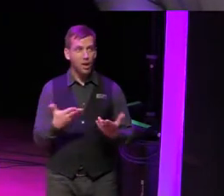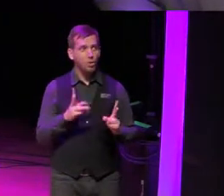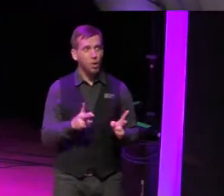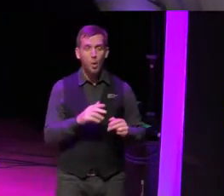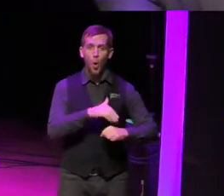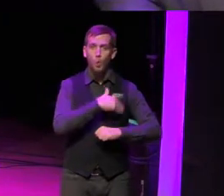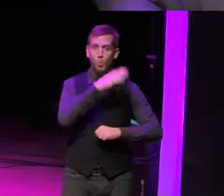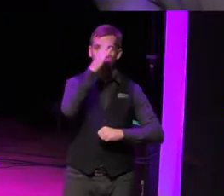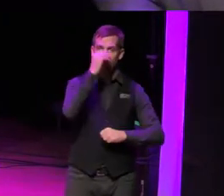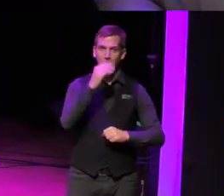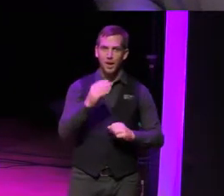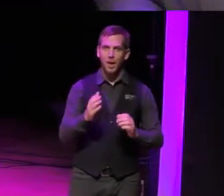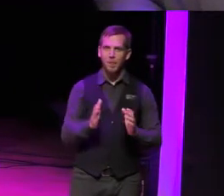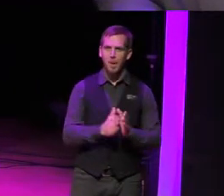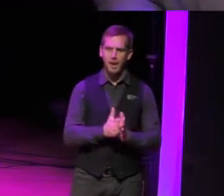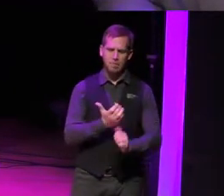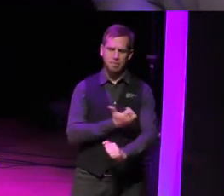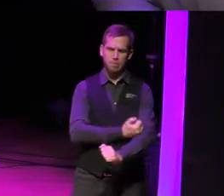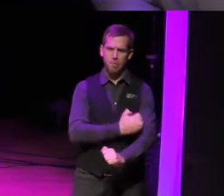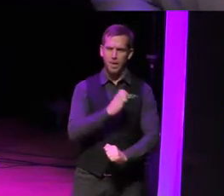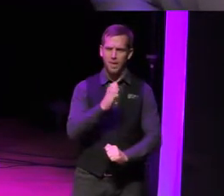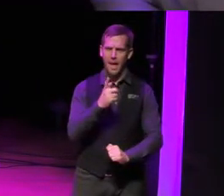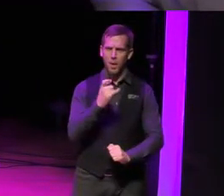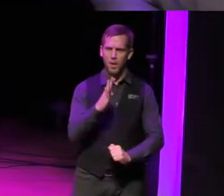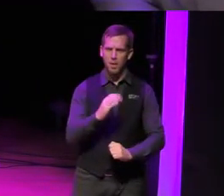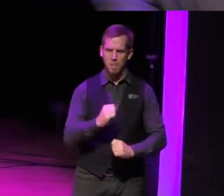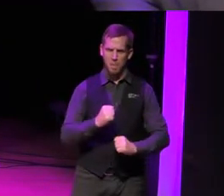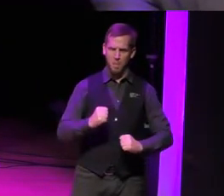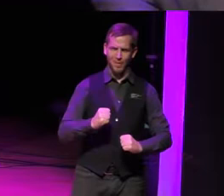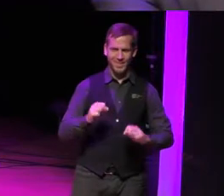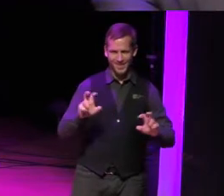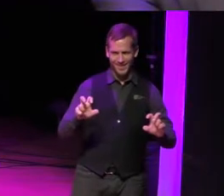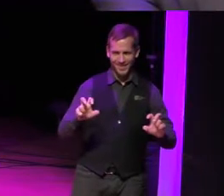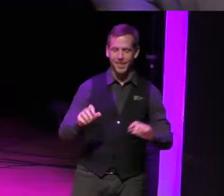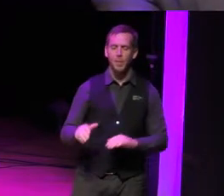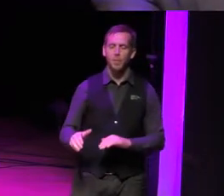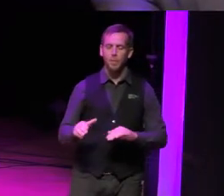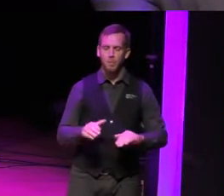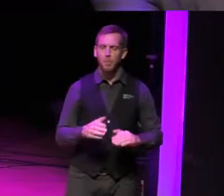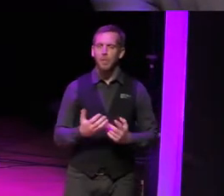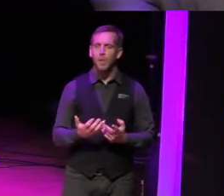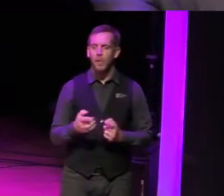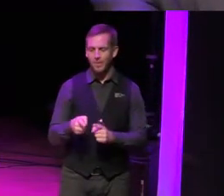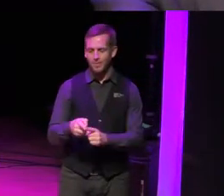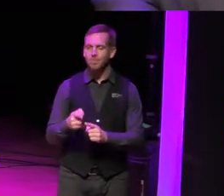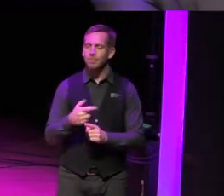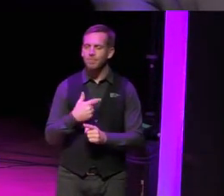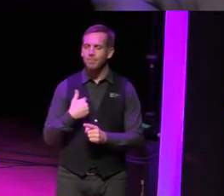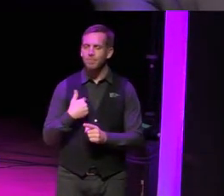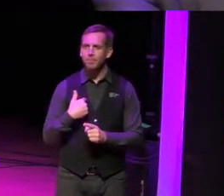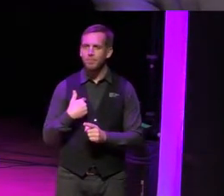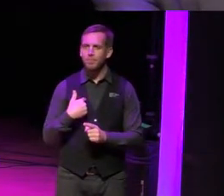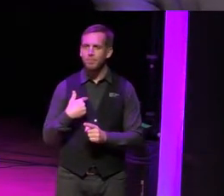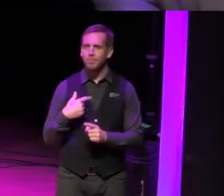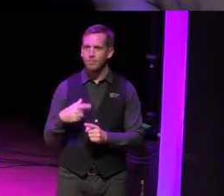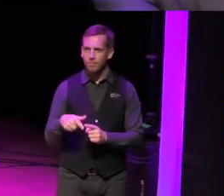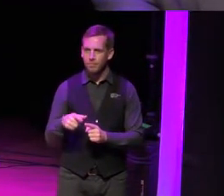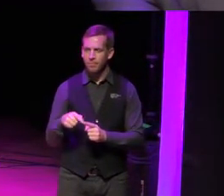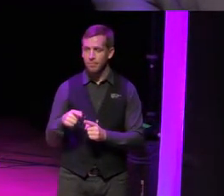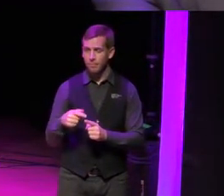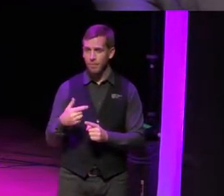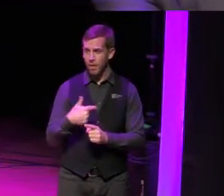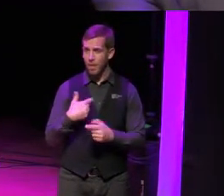what is added? What in South Africa was added to the ombudsman was a mandate that